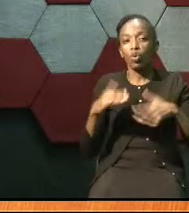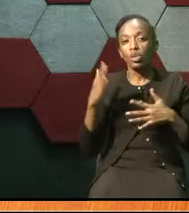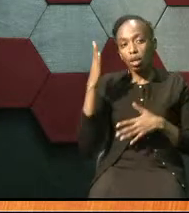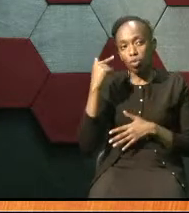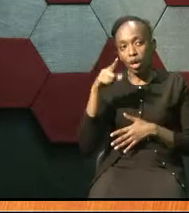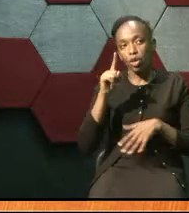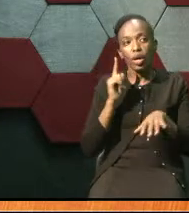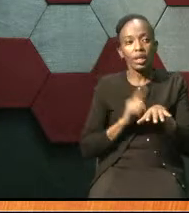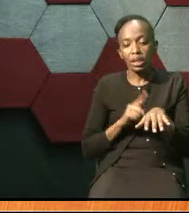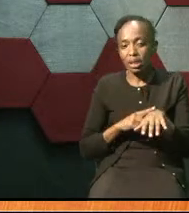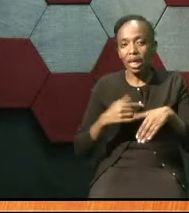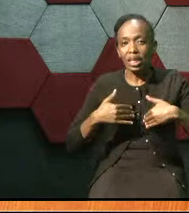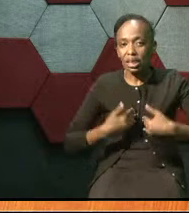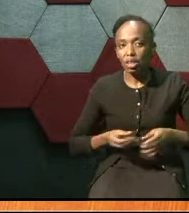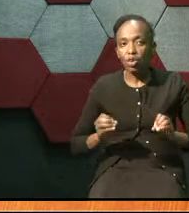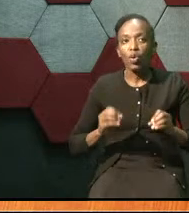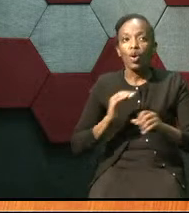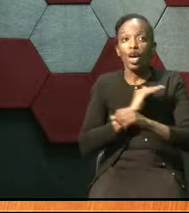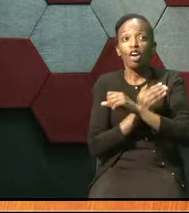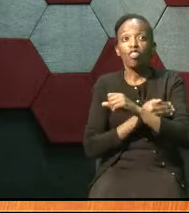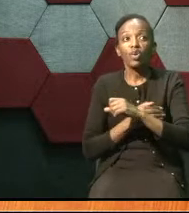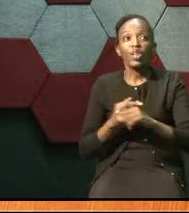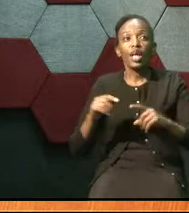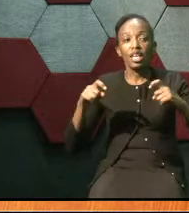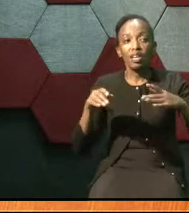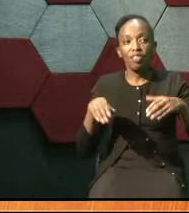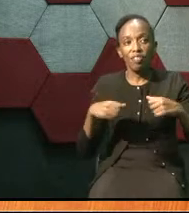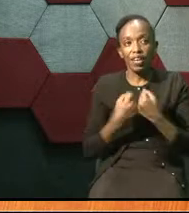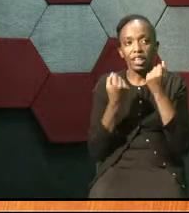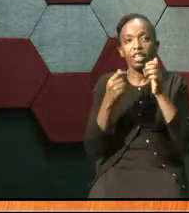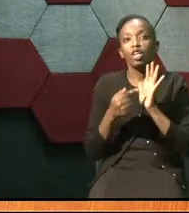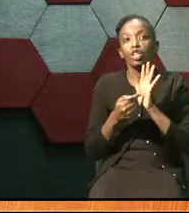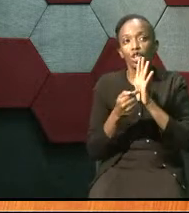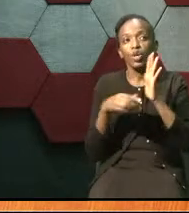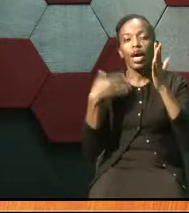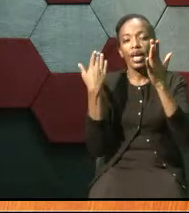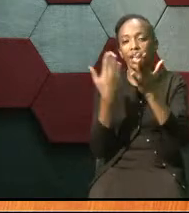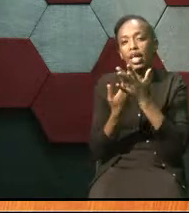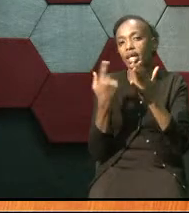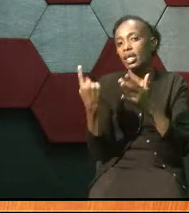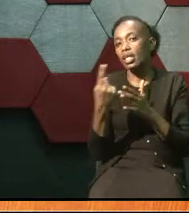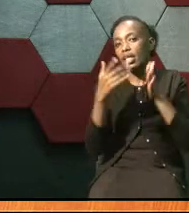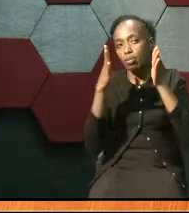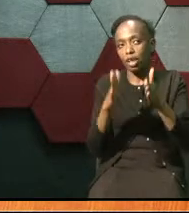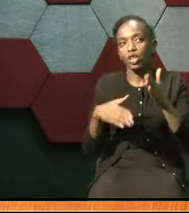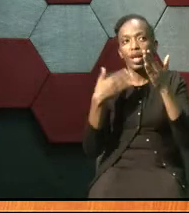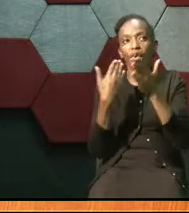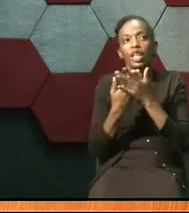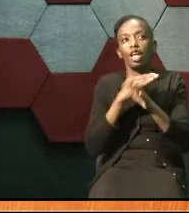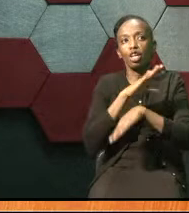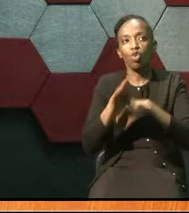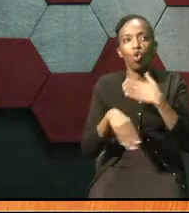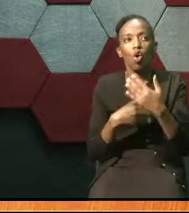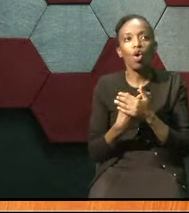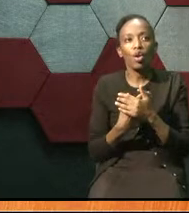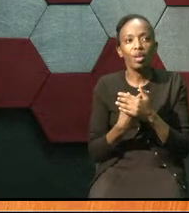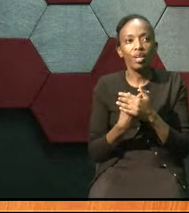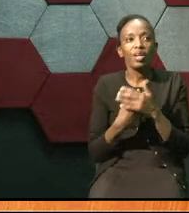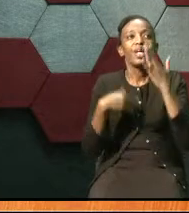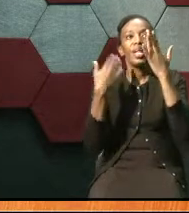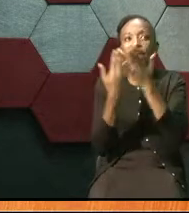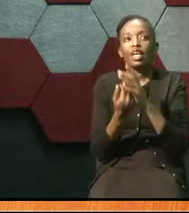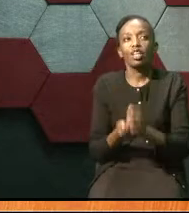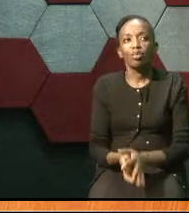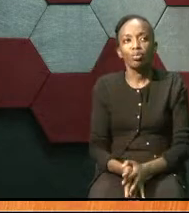of your tireless effort, the event shone. I thank you. I thank everybody. I thank you all. Thank